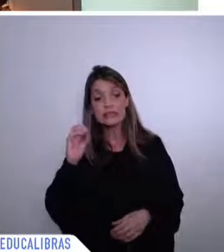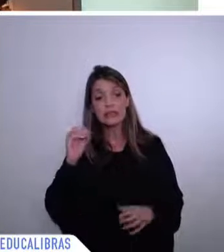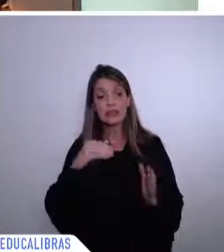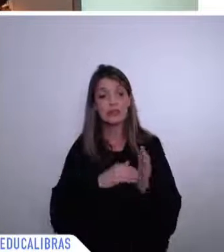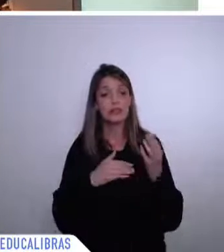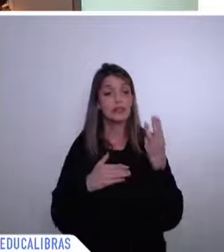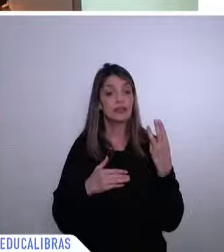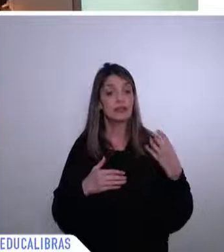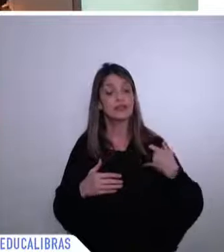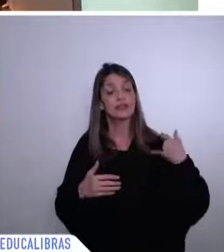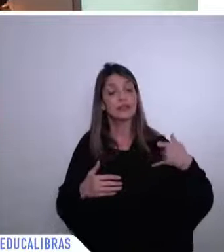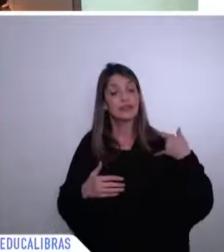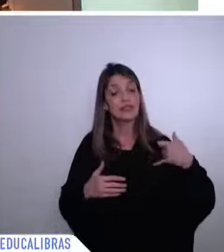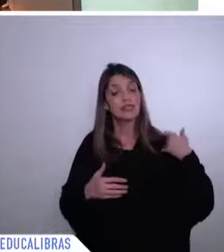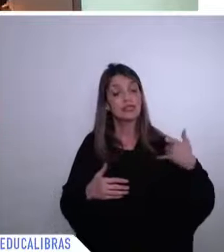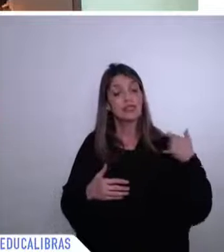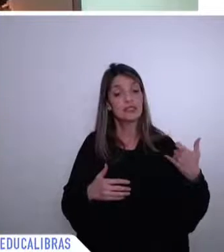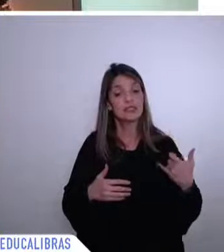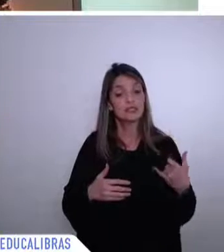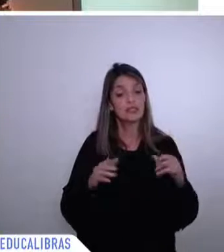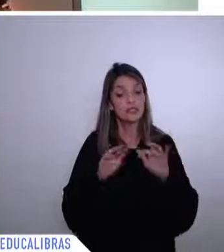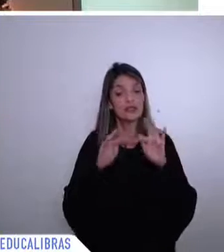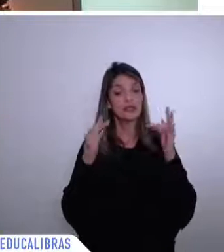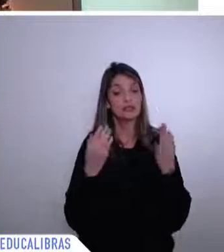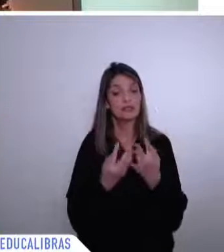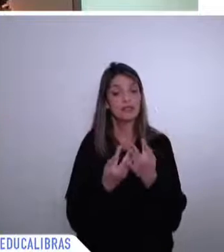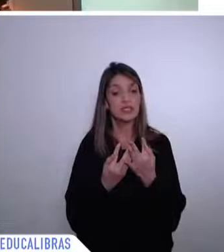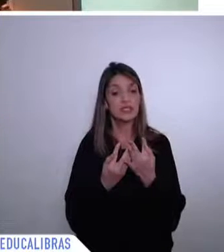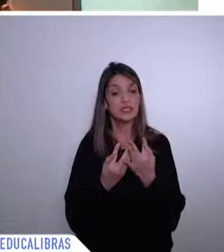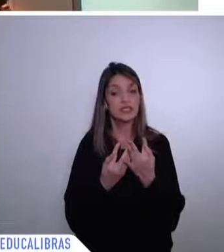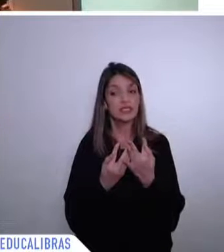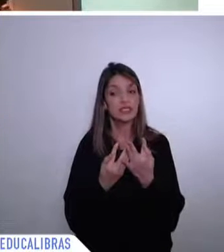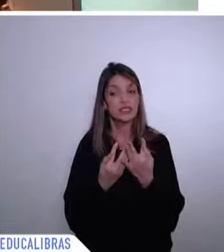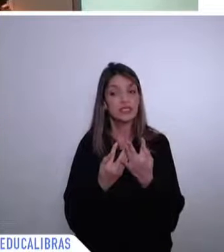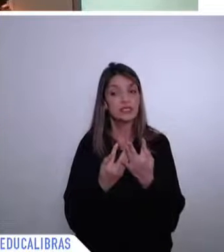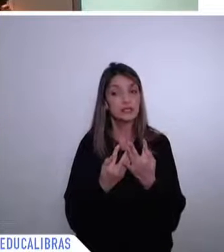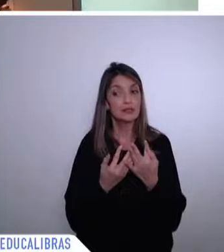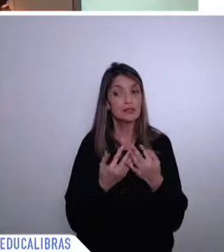33% of children